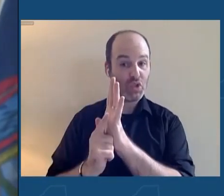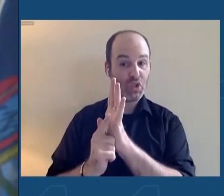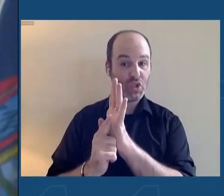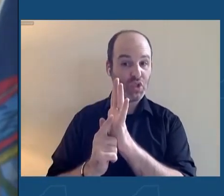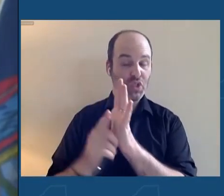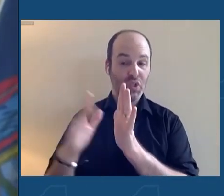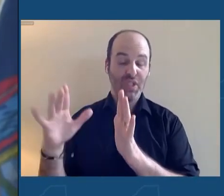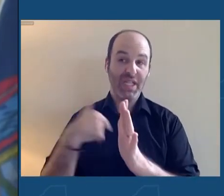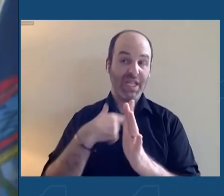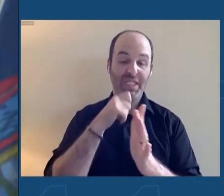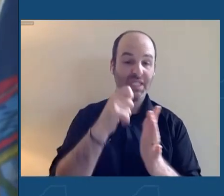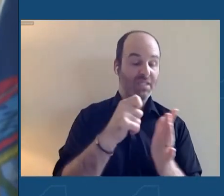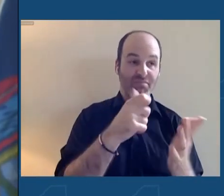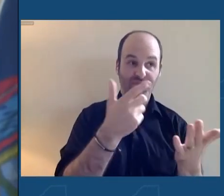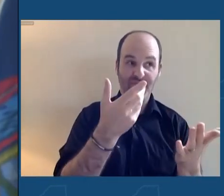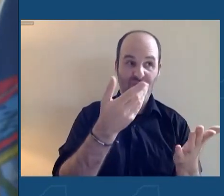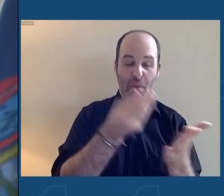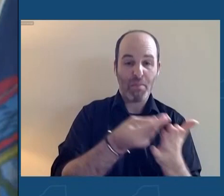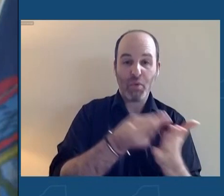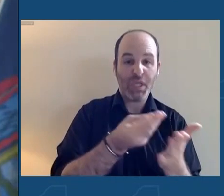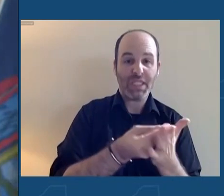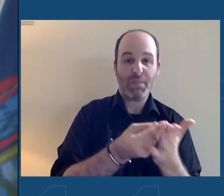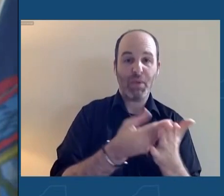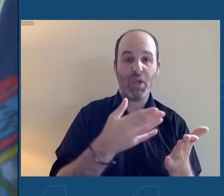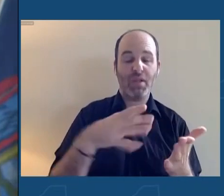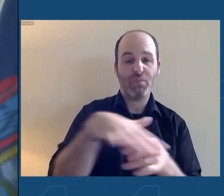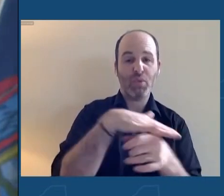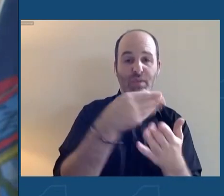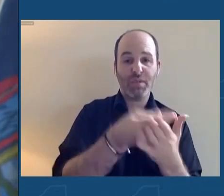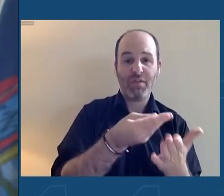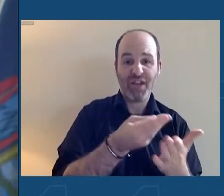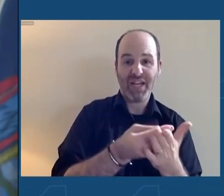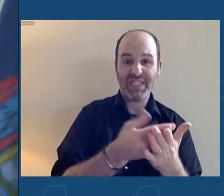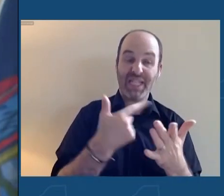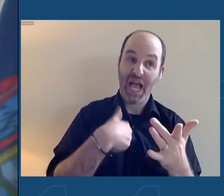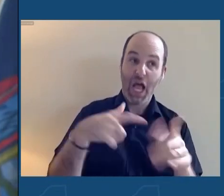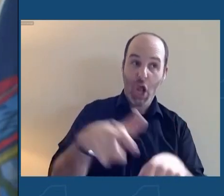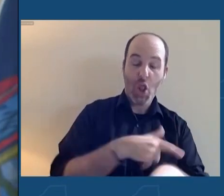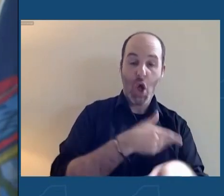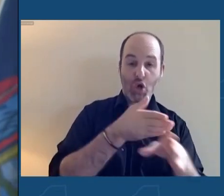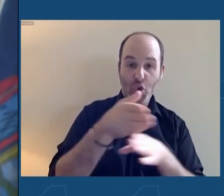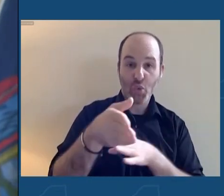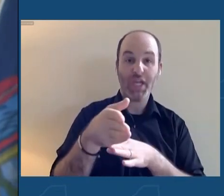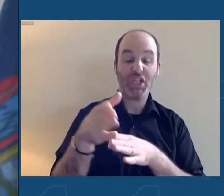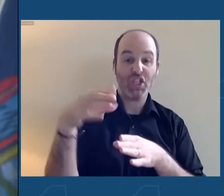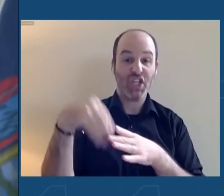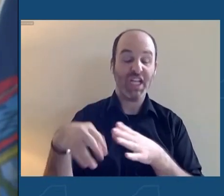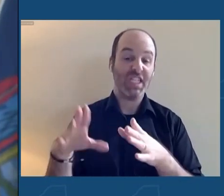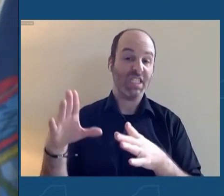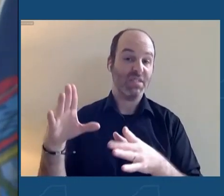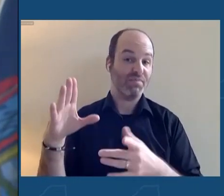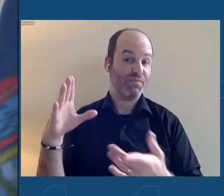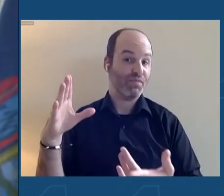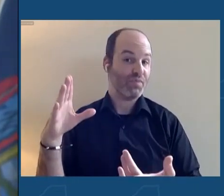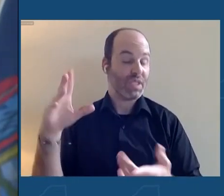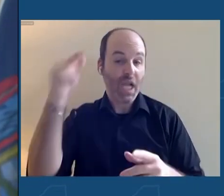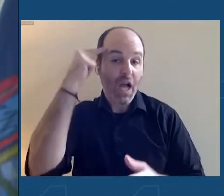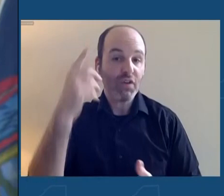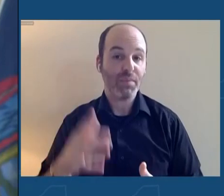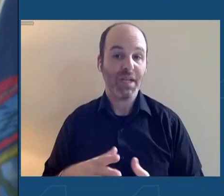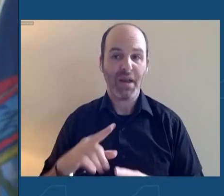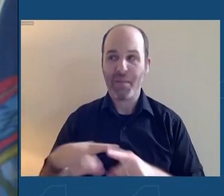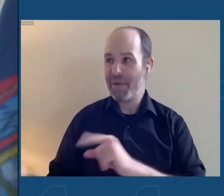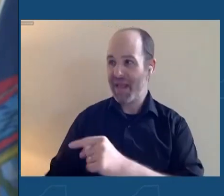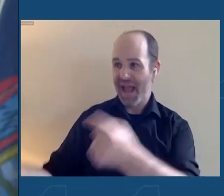finance, and had a long career in municipal government. But I came out here and I saw an